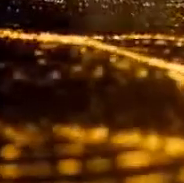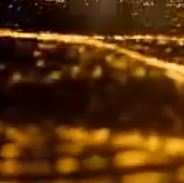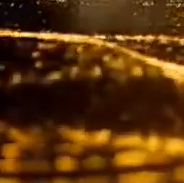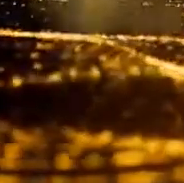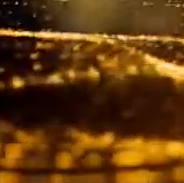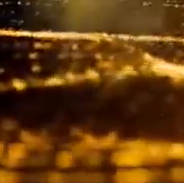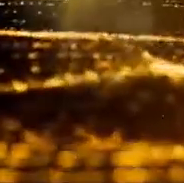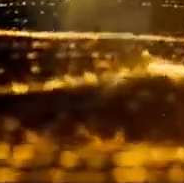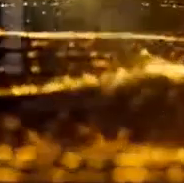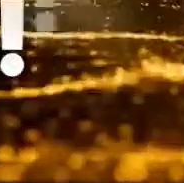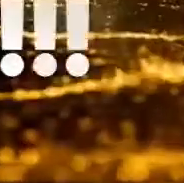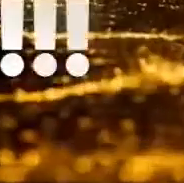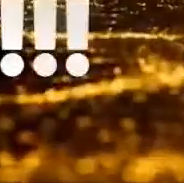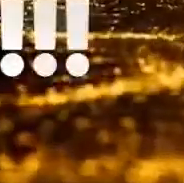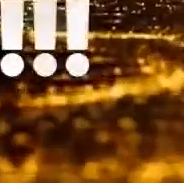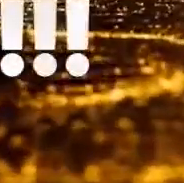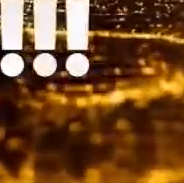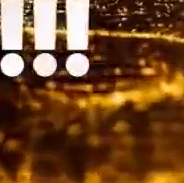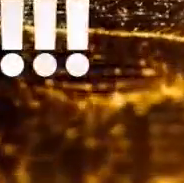H4P, as you call.